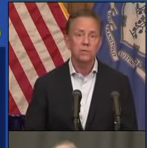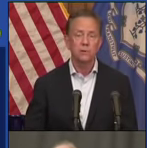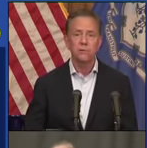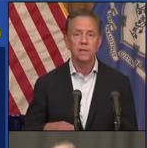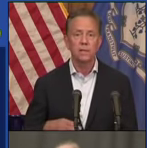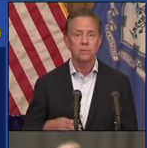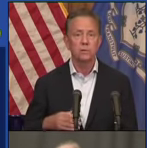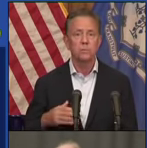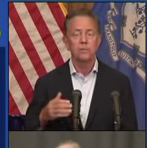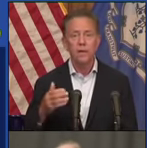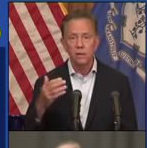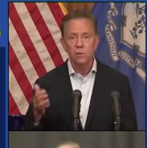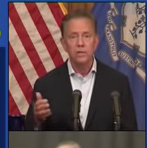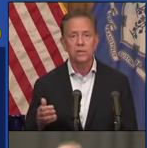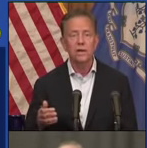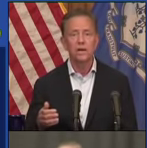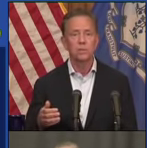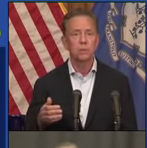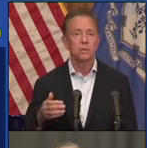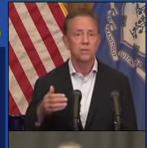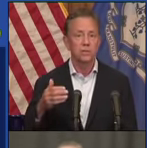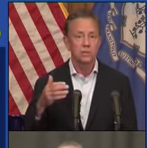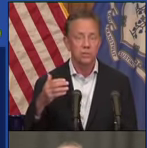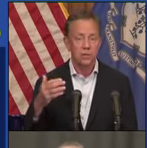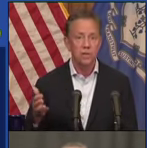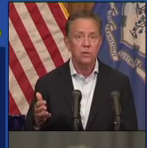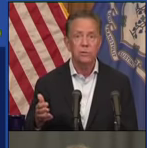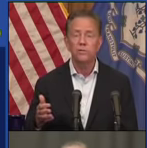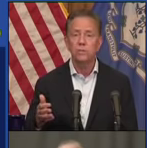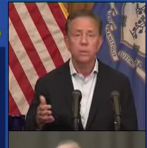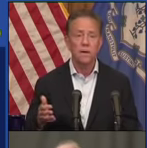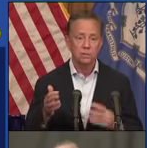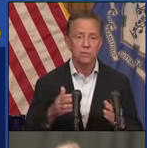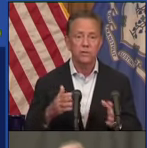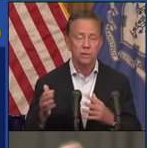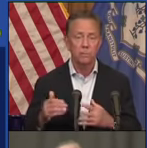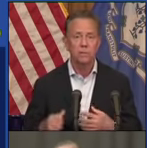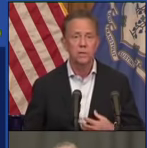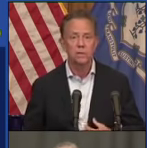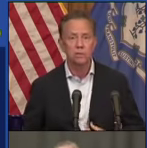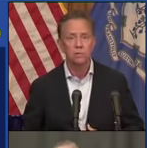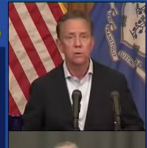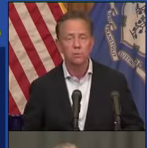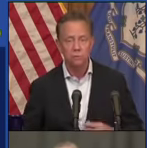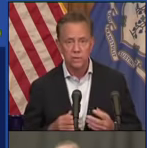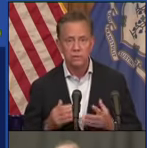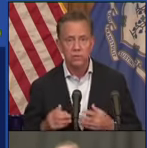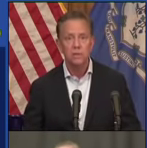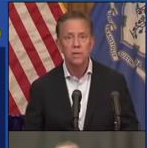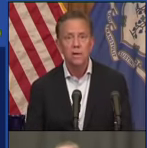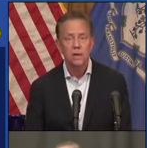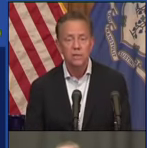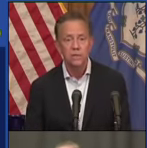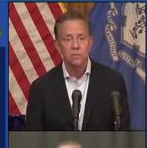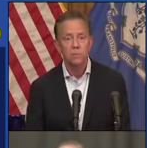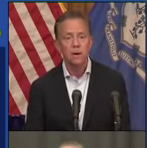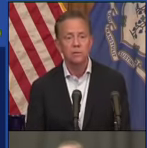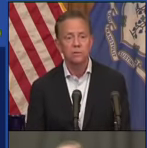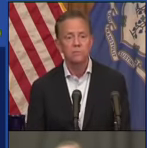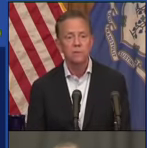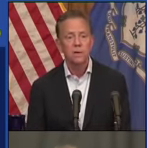poorly is reflected in terms of increasing hospitalizations, increasing positivity, percentage of those who tested and